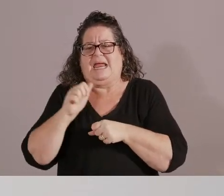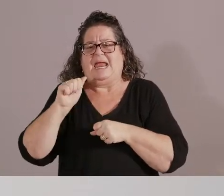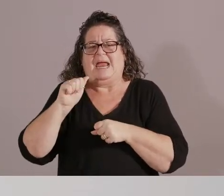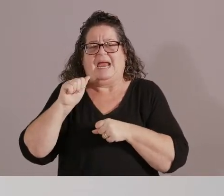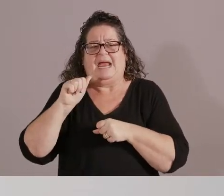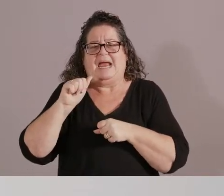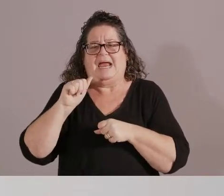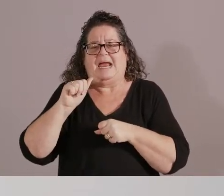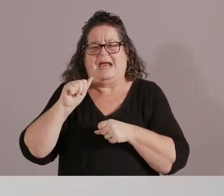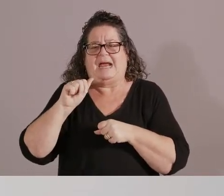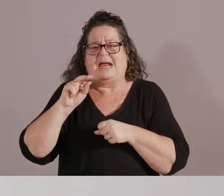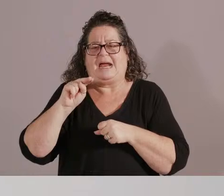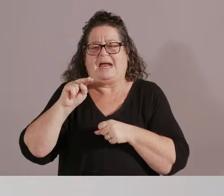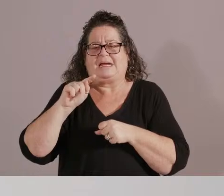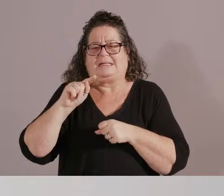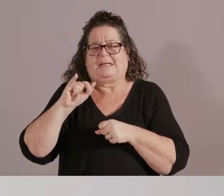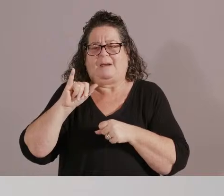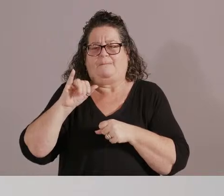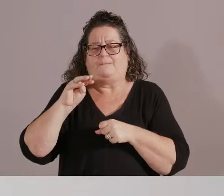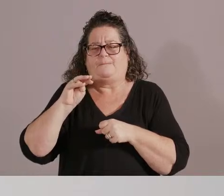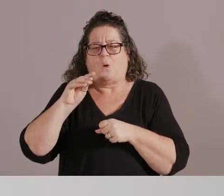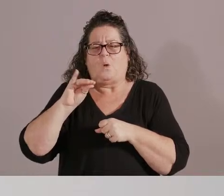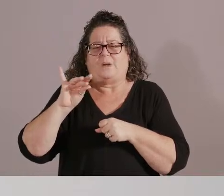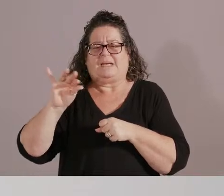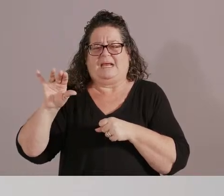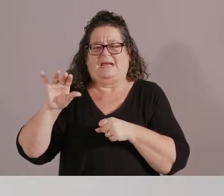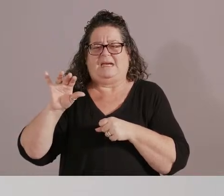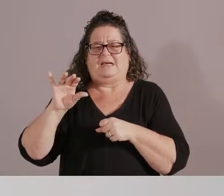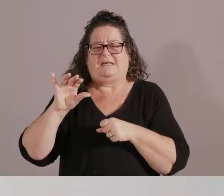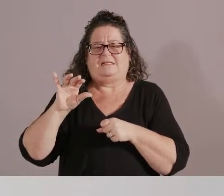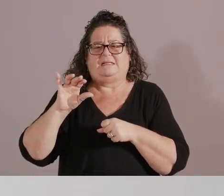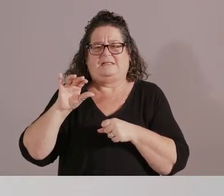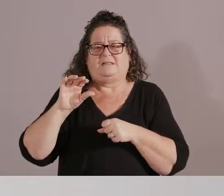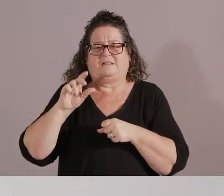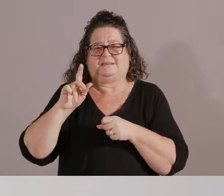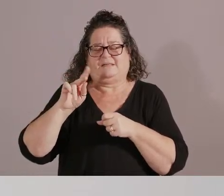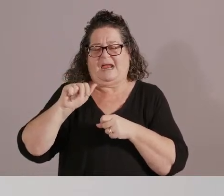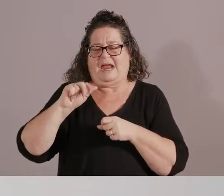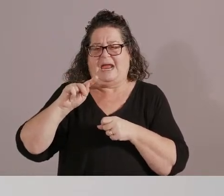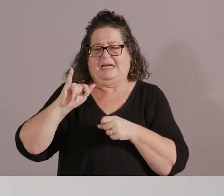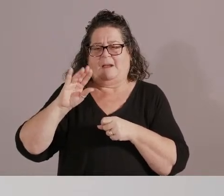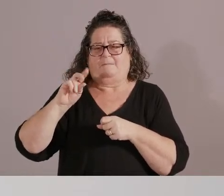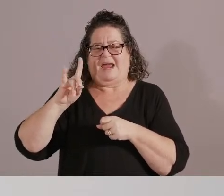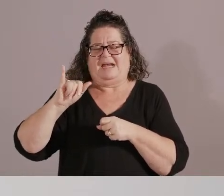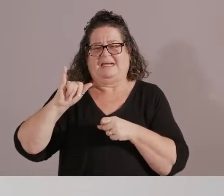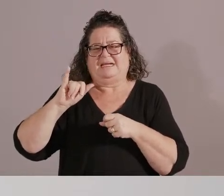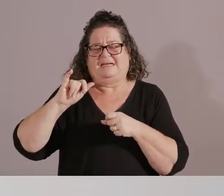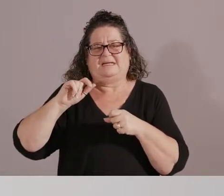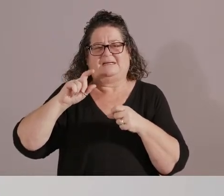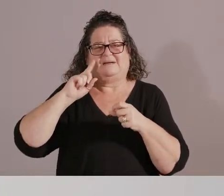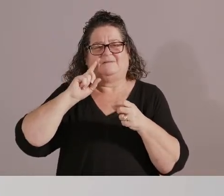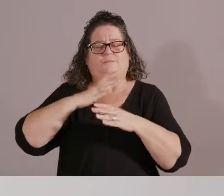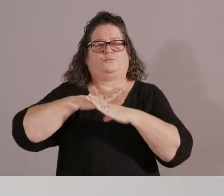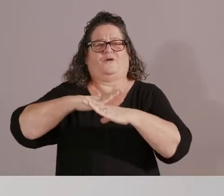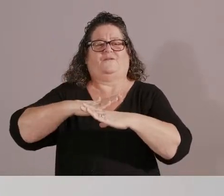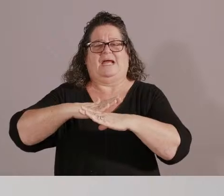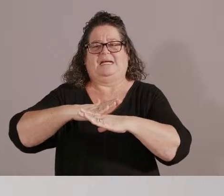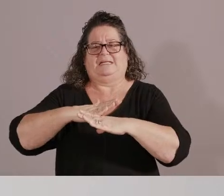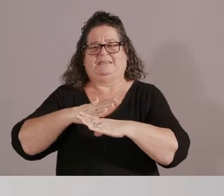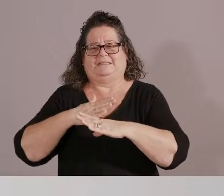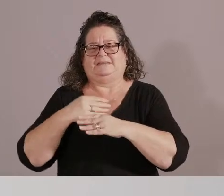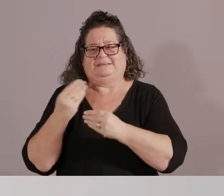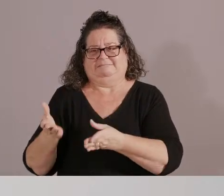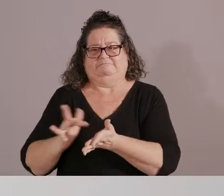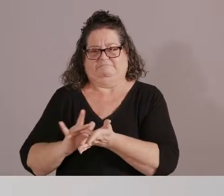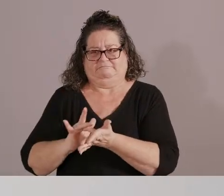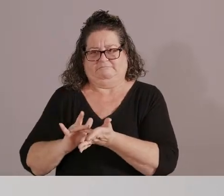being where those are being administered so that they can direct their patients there and work with that provider for treatment. And so, yeah, this is something